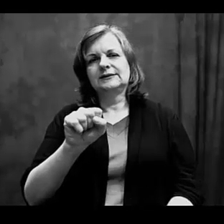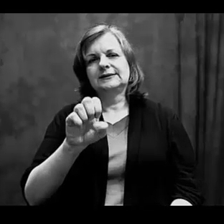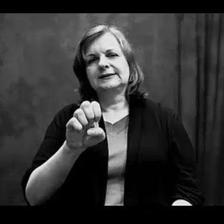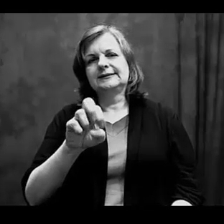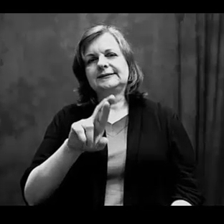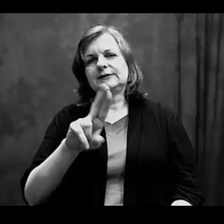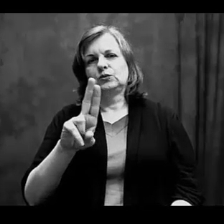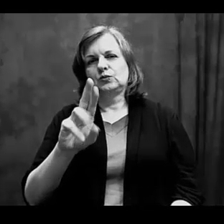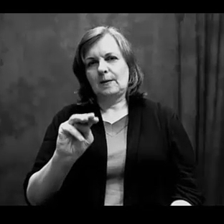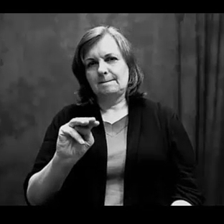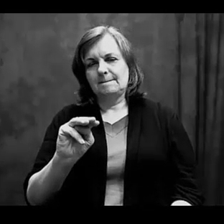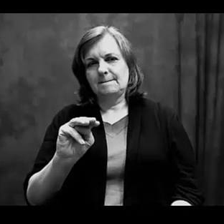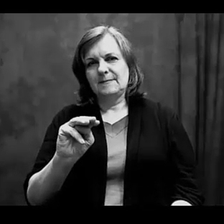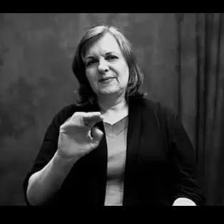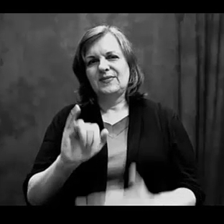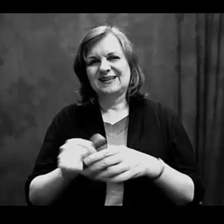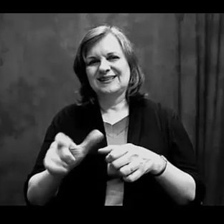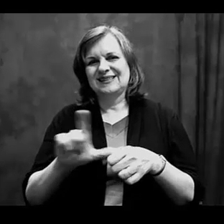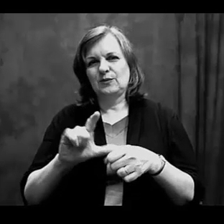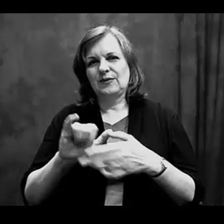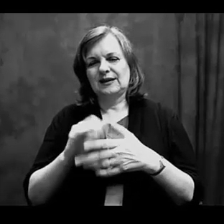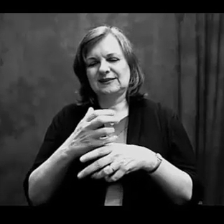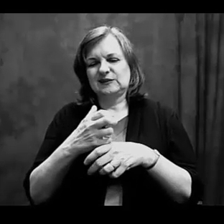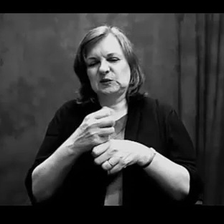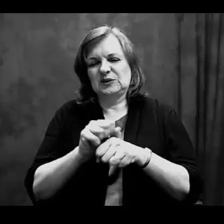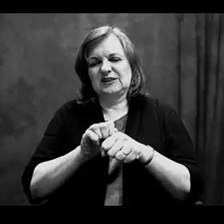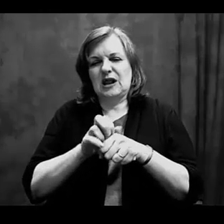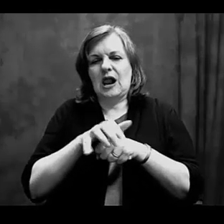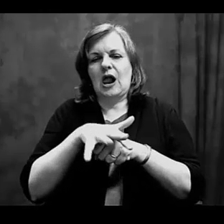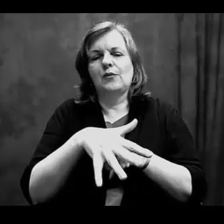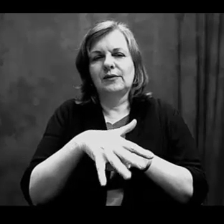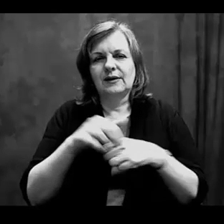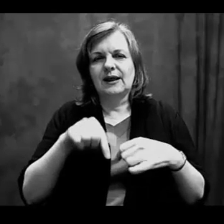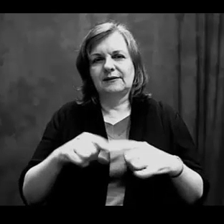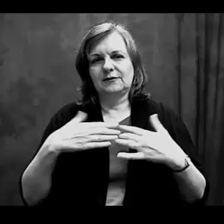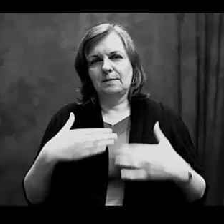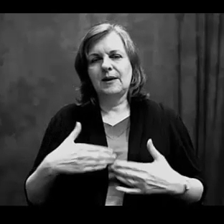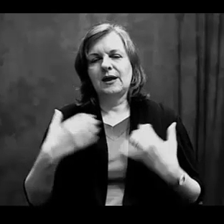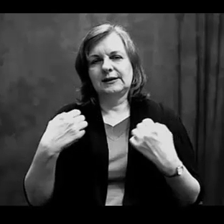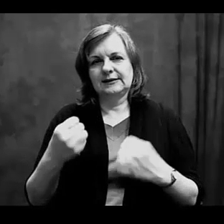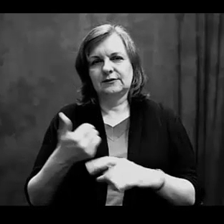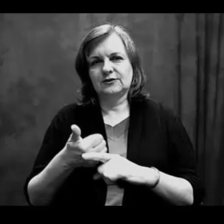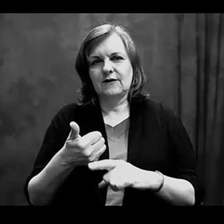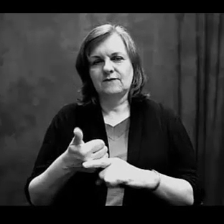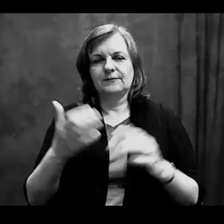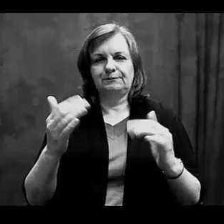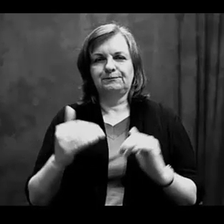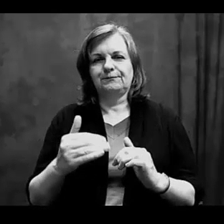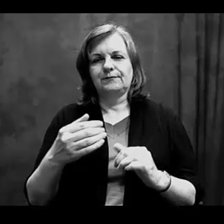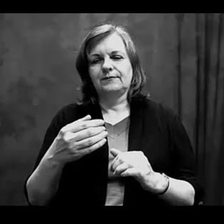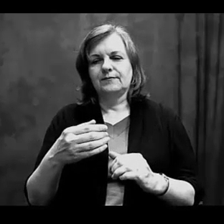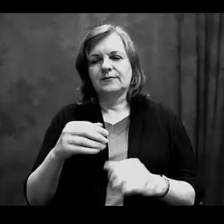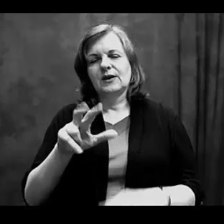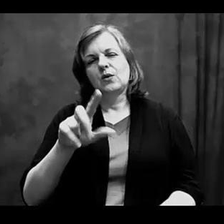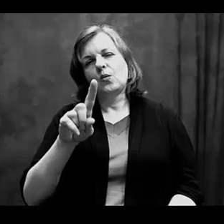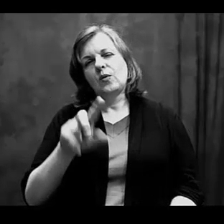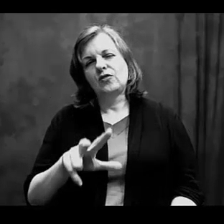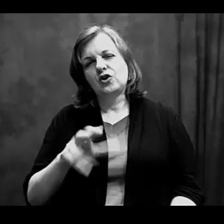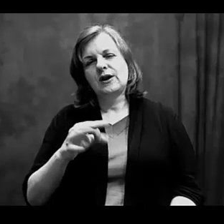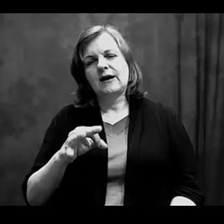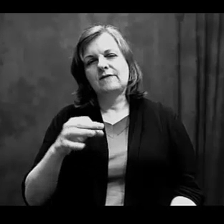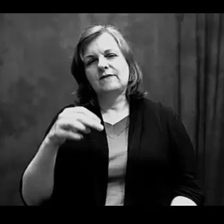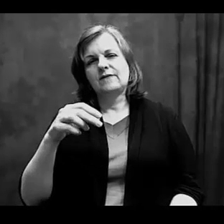of substance on the band-aid, that's serum. That's what's actually squeezed out as your body has started to heal